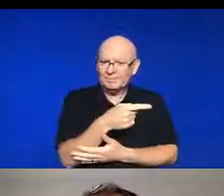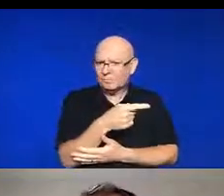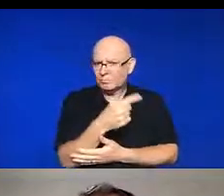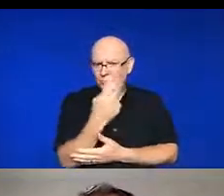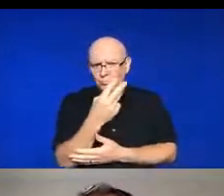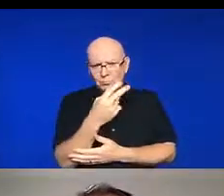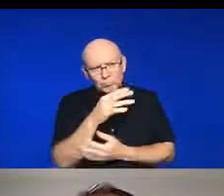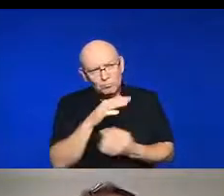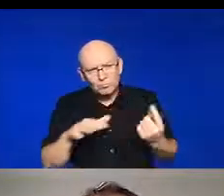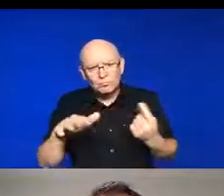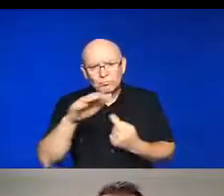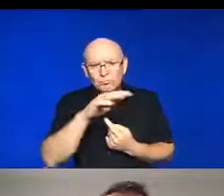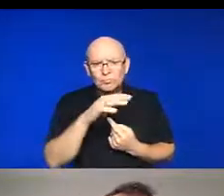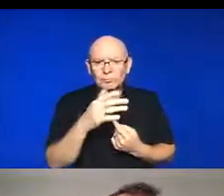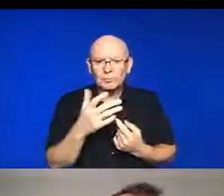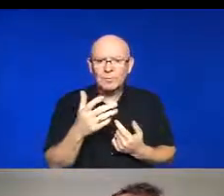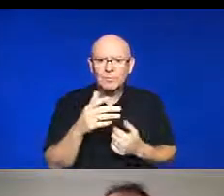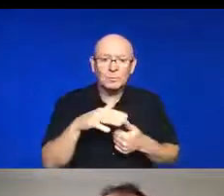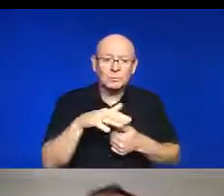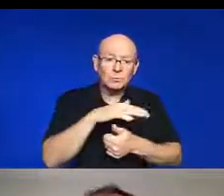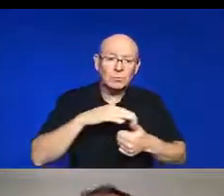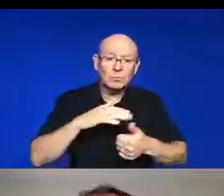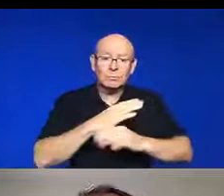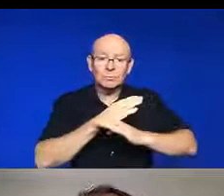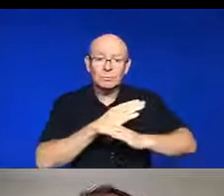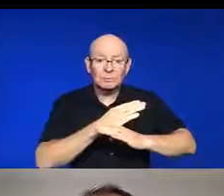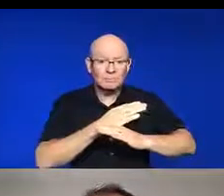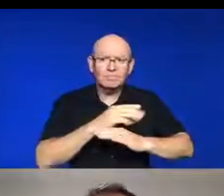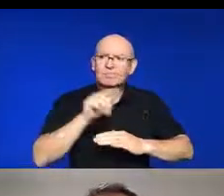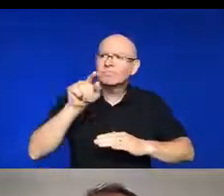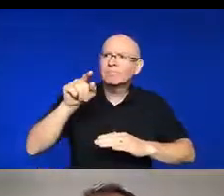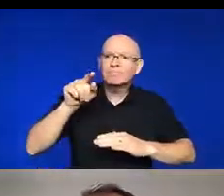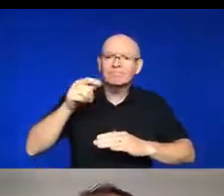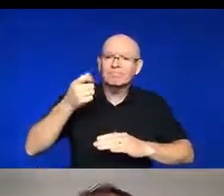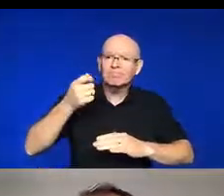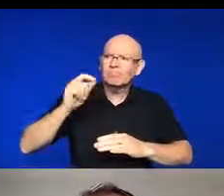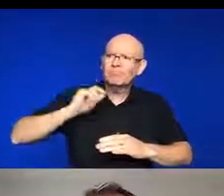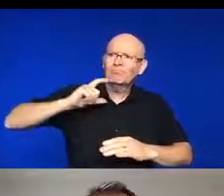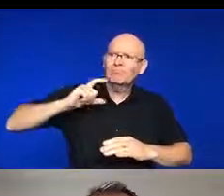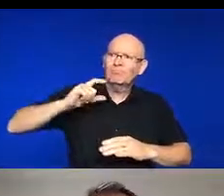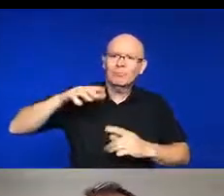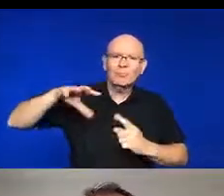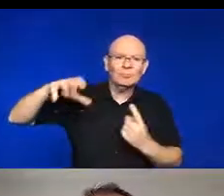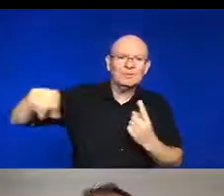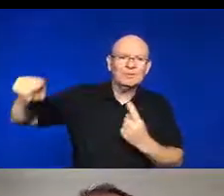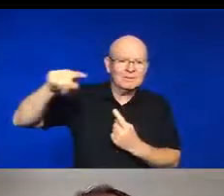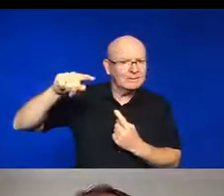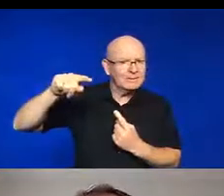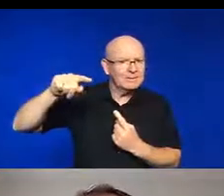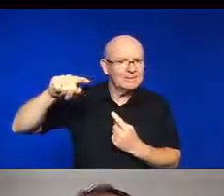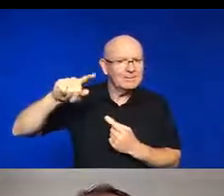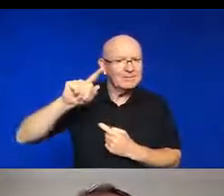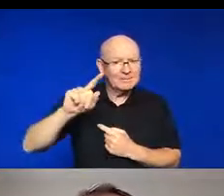in low and middle-income countries. Actually, less than 20% of people with significant disabilities